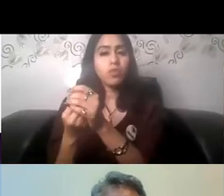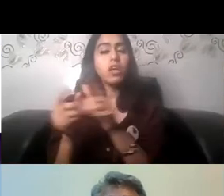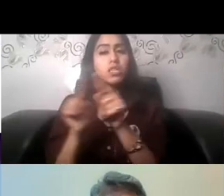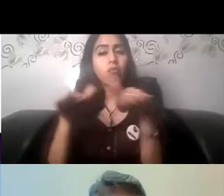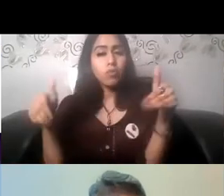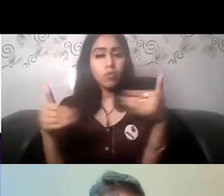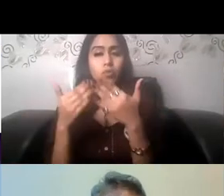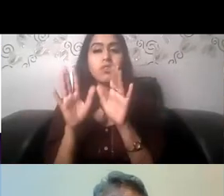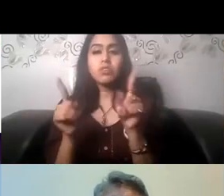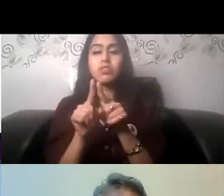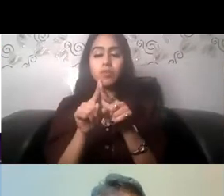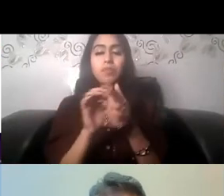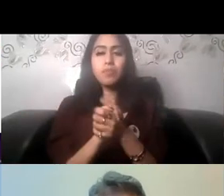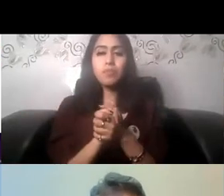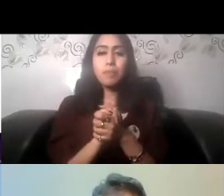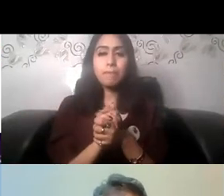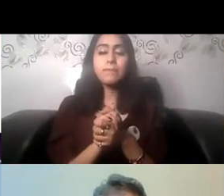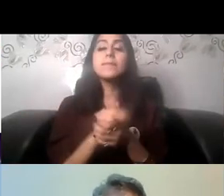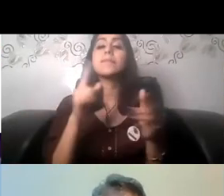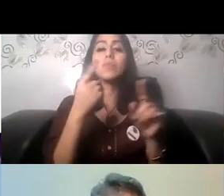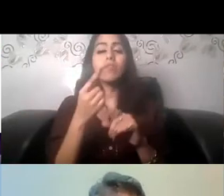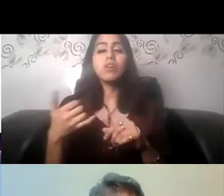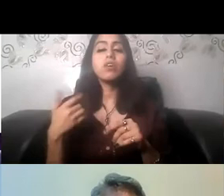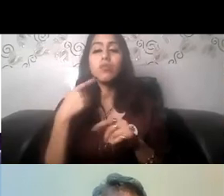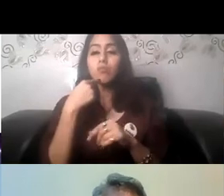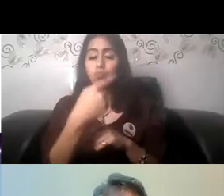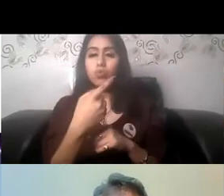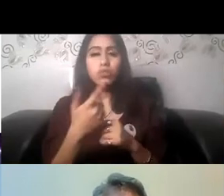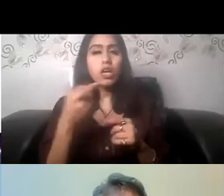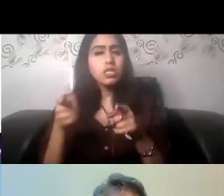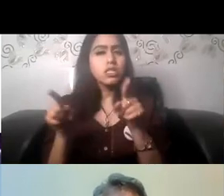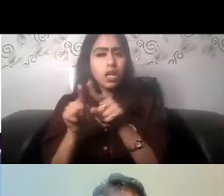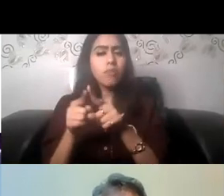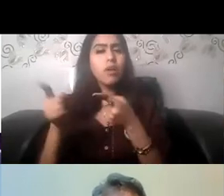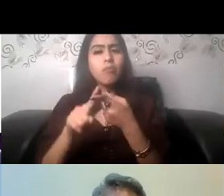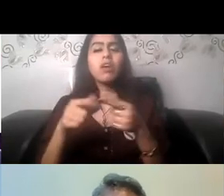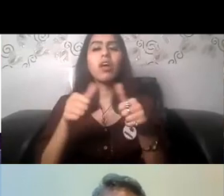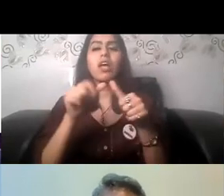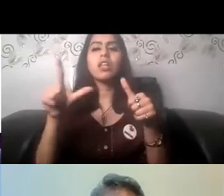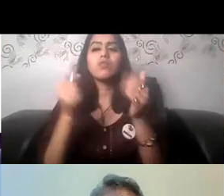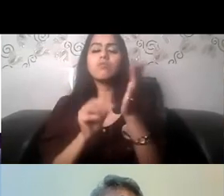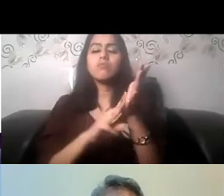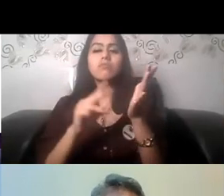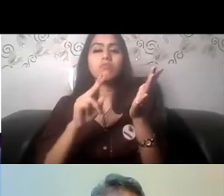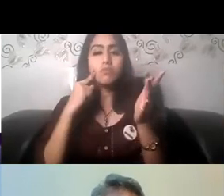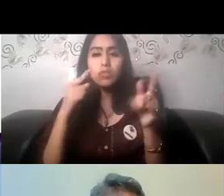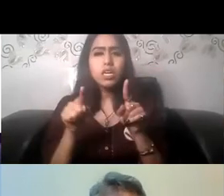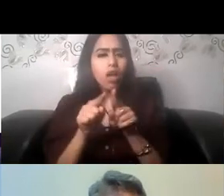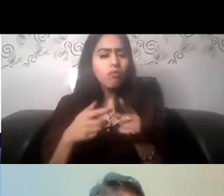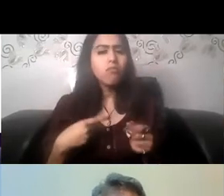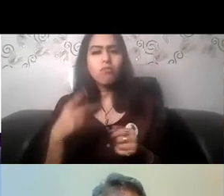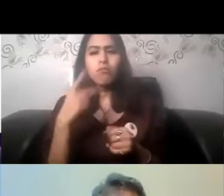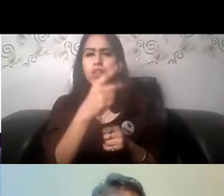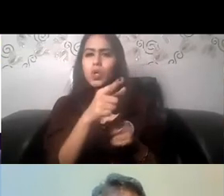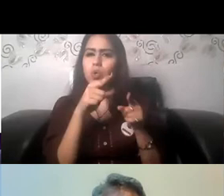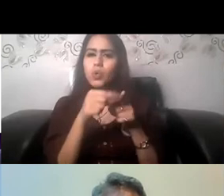Dr. Devashish Majumdar. We call him Devashish Da. We happen to be from the alumni, and I was pretty impressed by what he